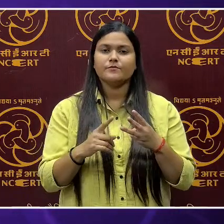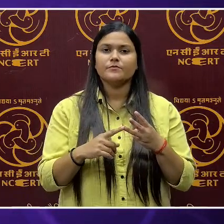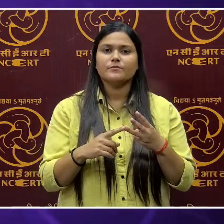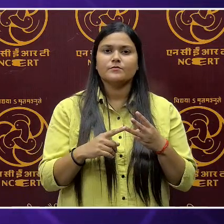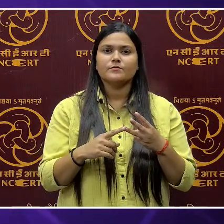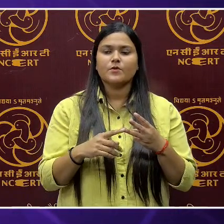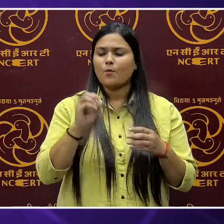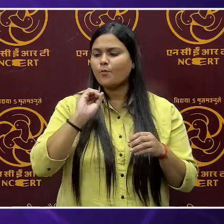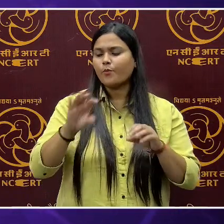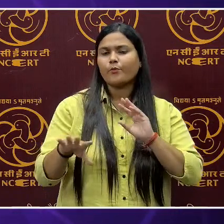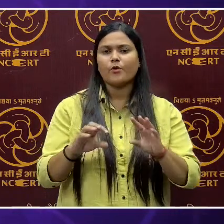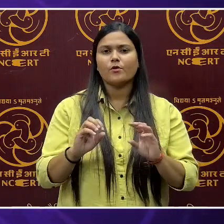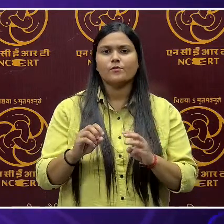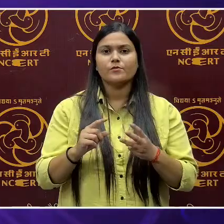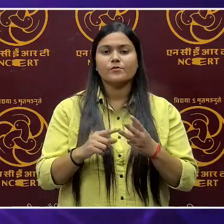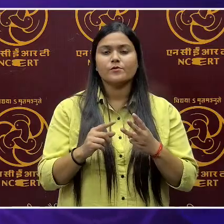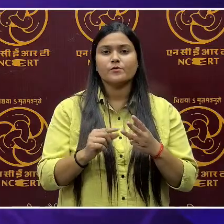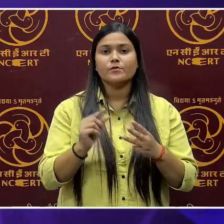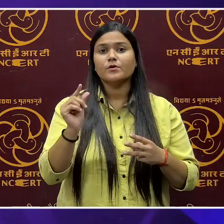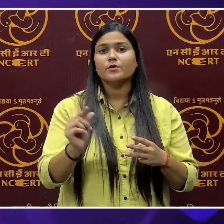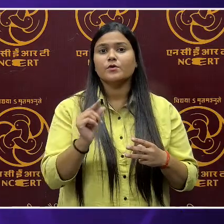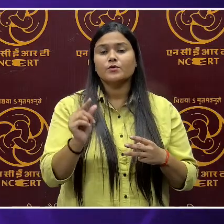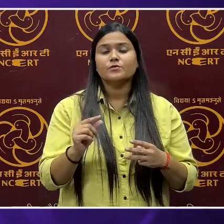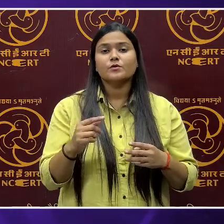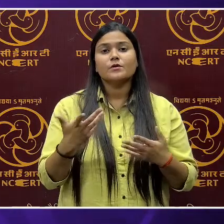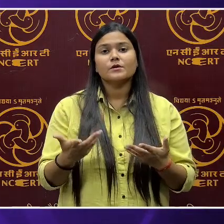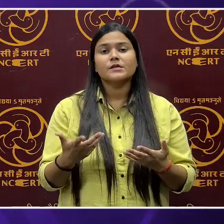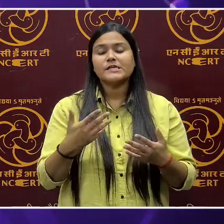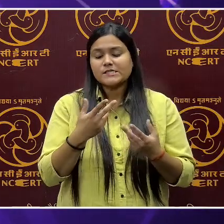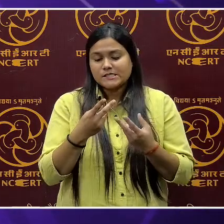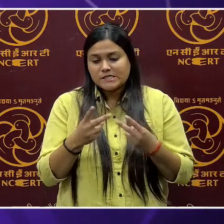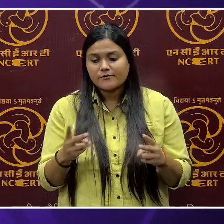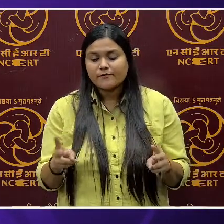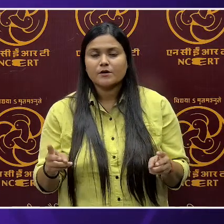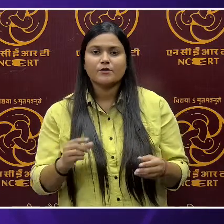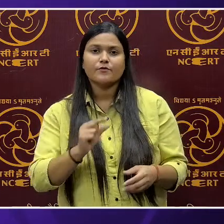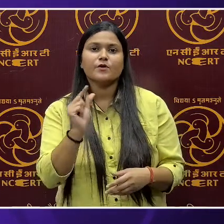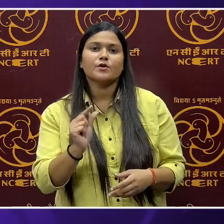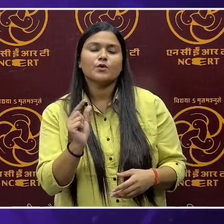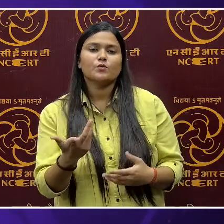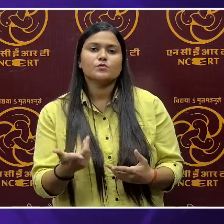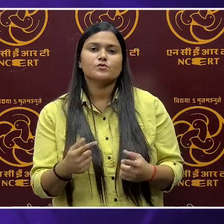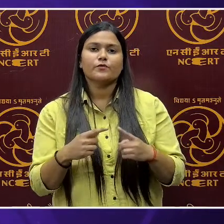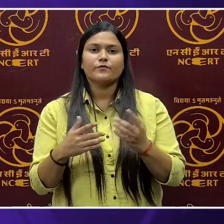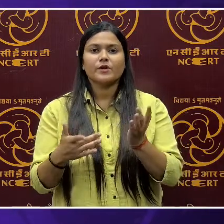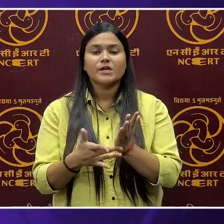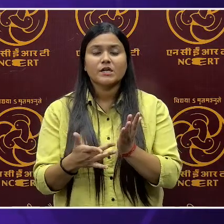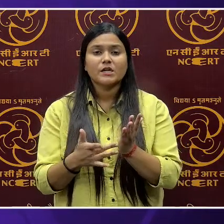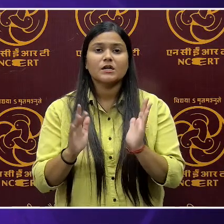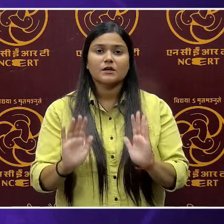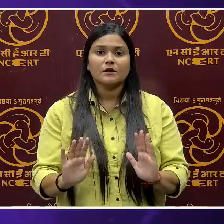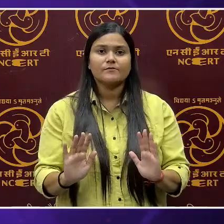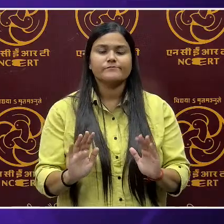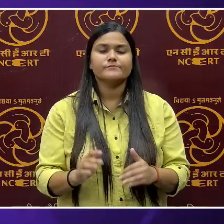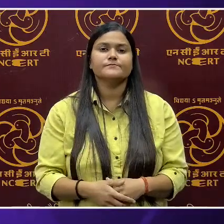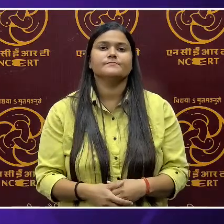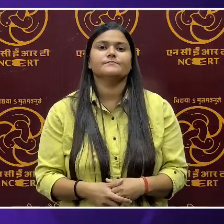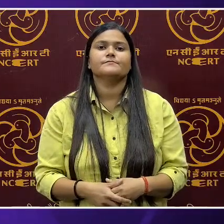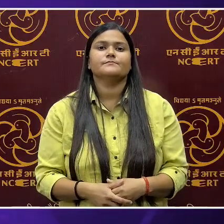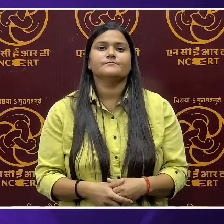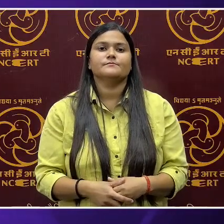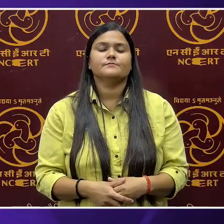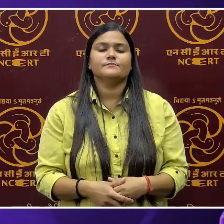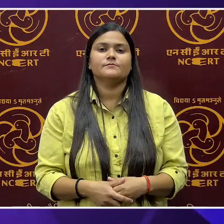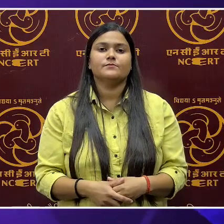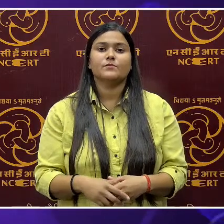we should use smart watering techniques. Instead of hoses which waste a lot of water, we